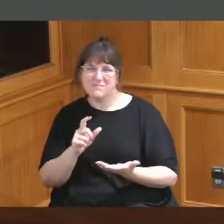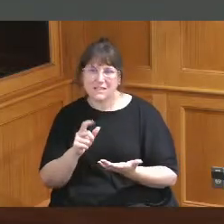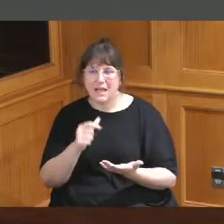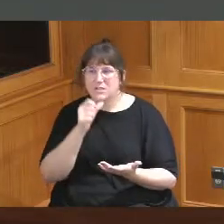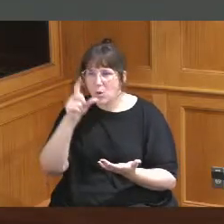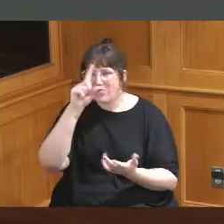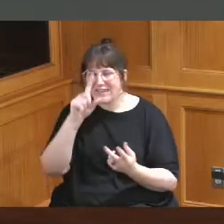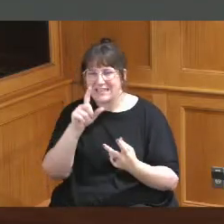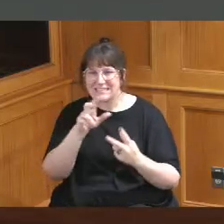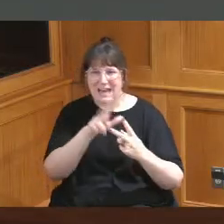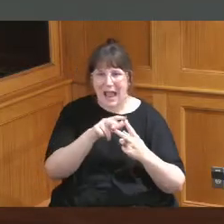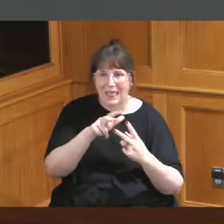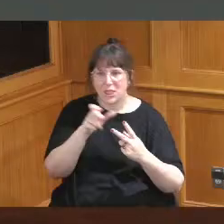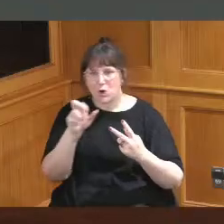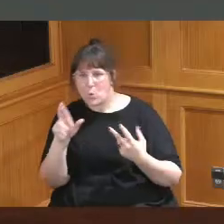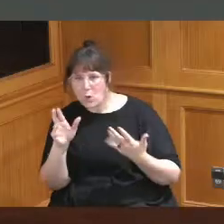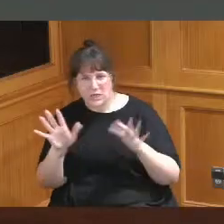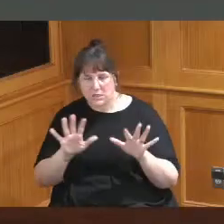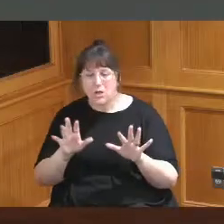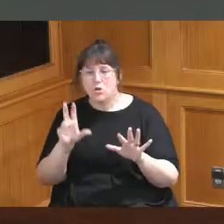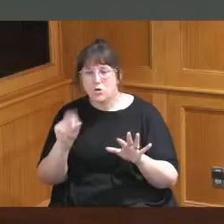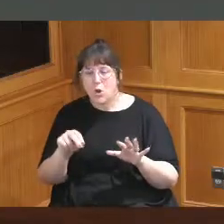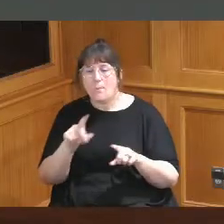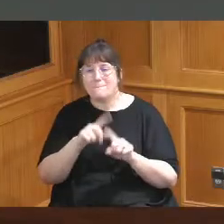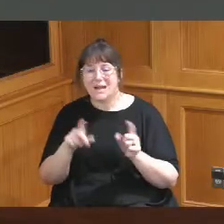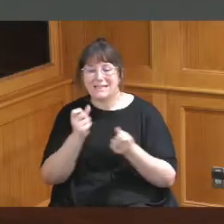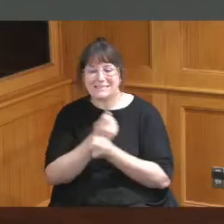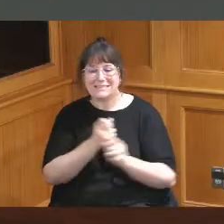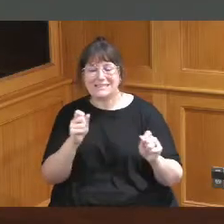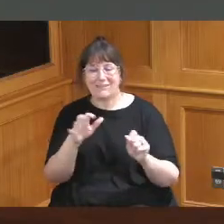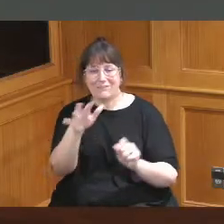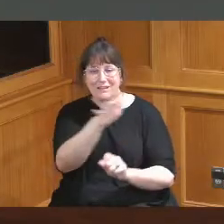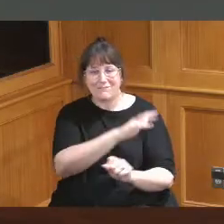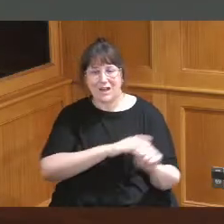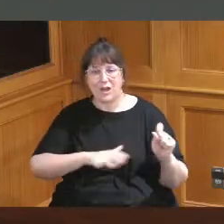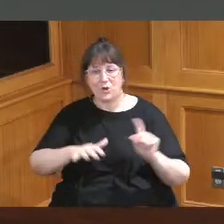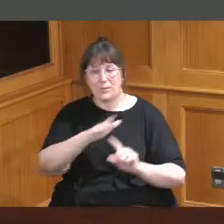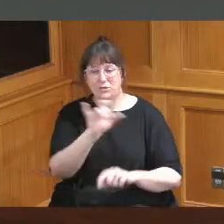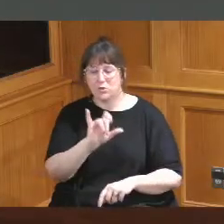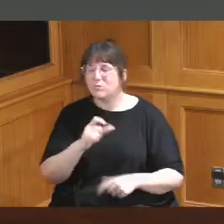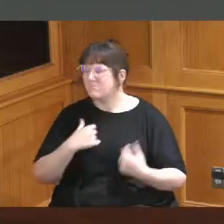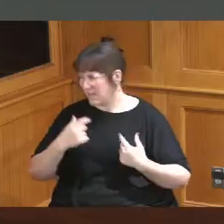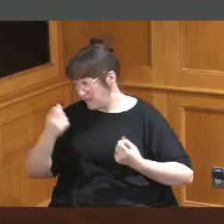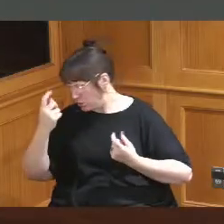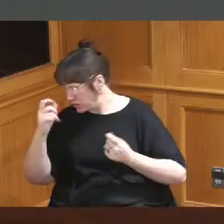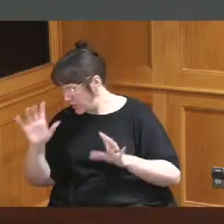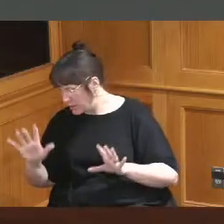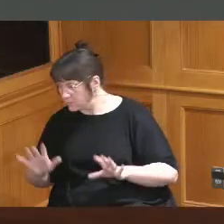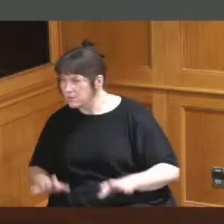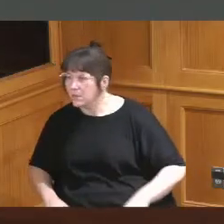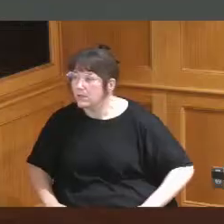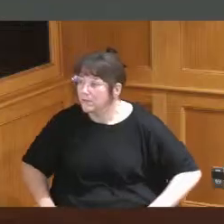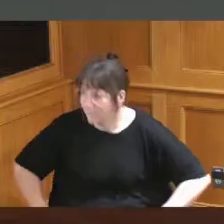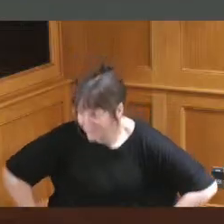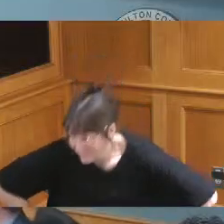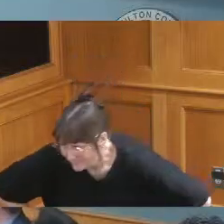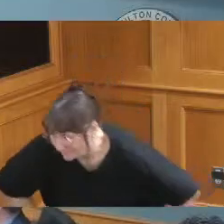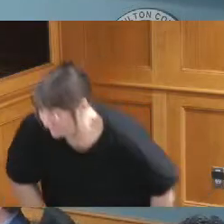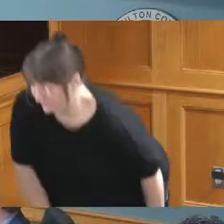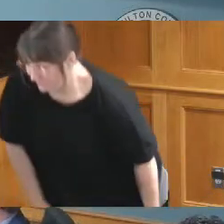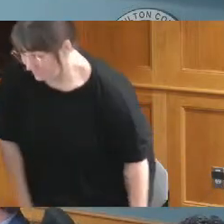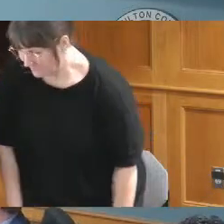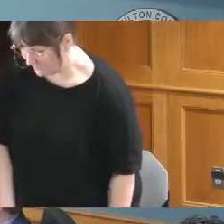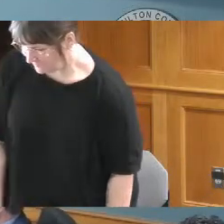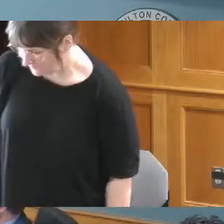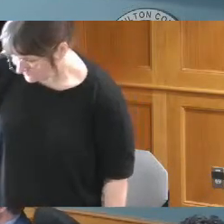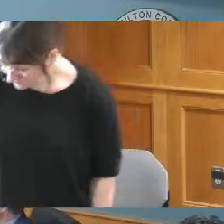either or. This will also make a safer environment for that. No, we understand that, right. But I'm talking about, because I'm in PR, so they give you